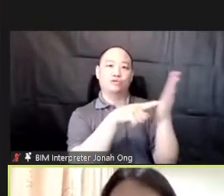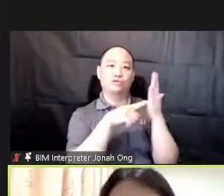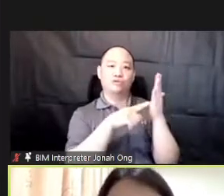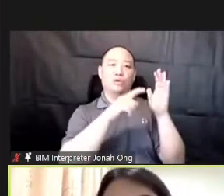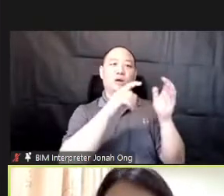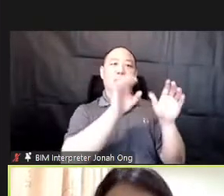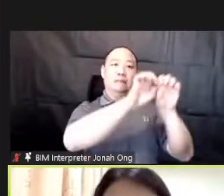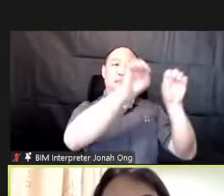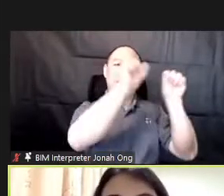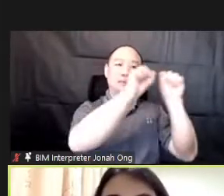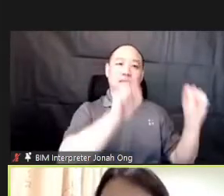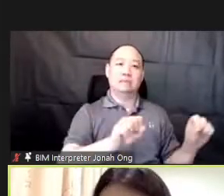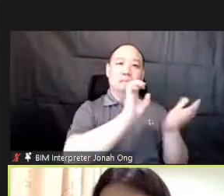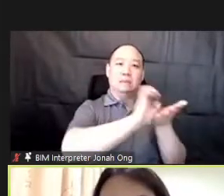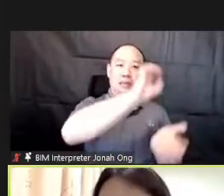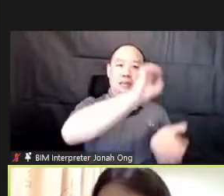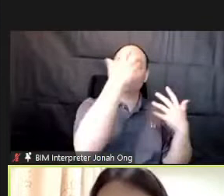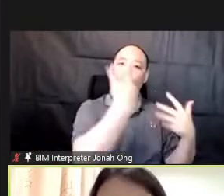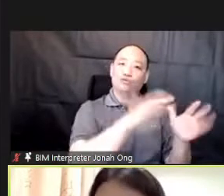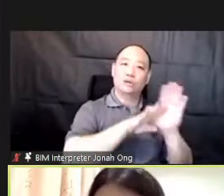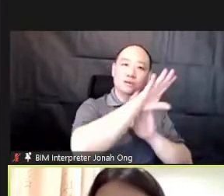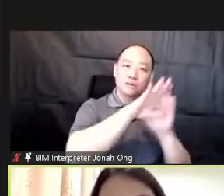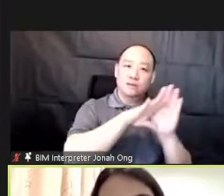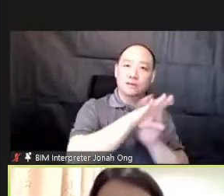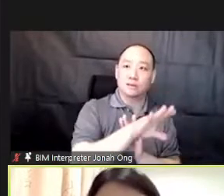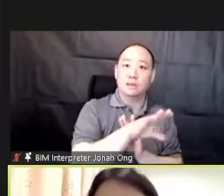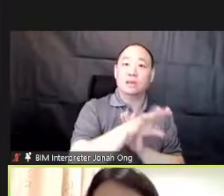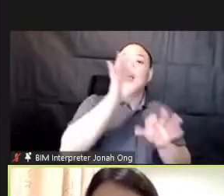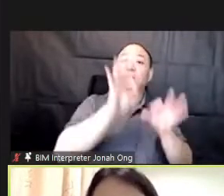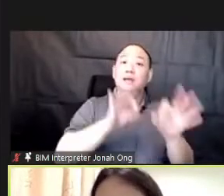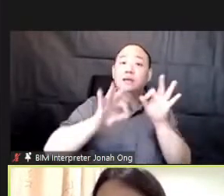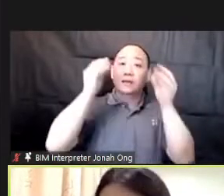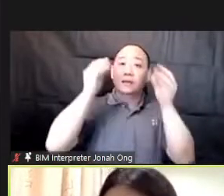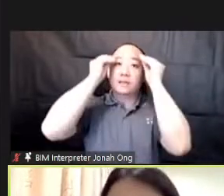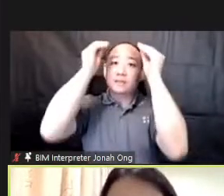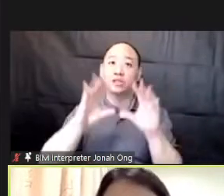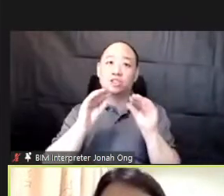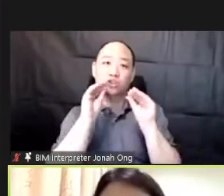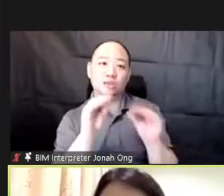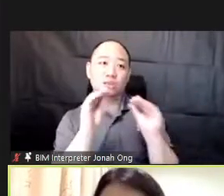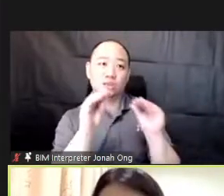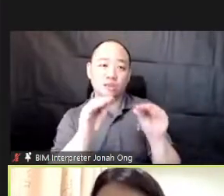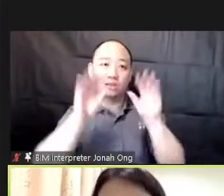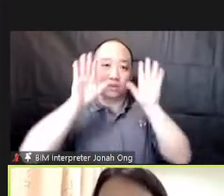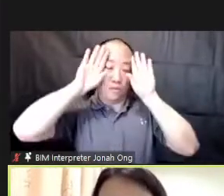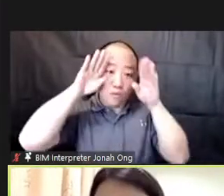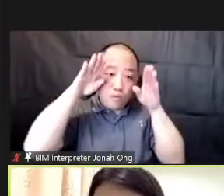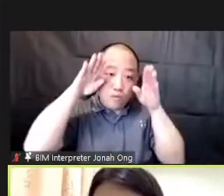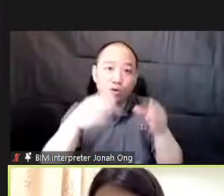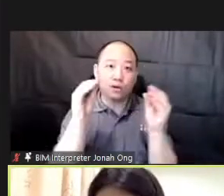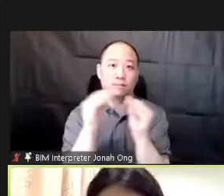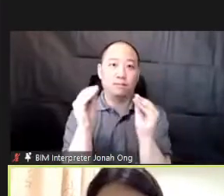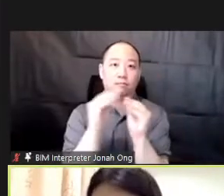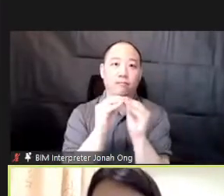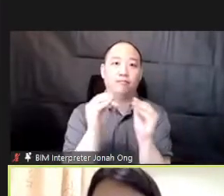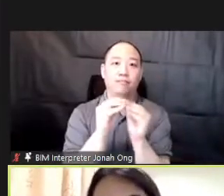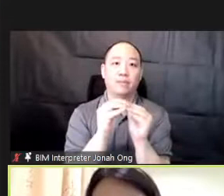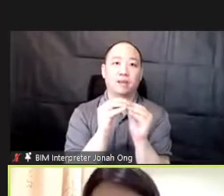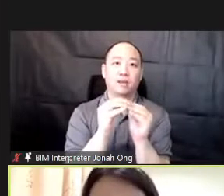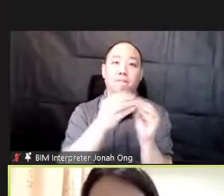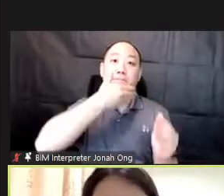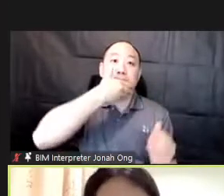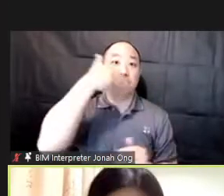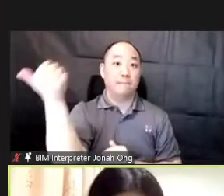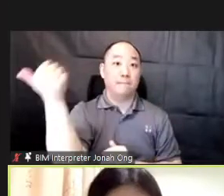classroom instructions is key. So teachers teaching better, teachers are able to focus better on their teaching, on their